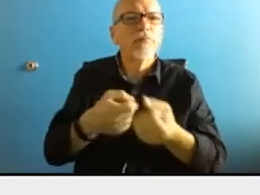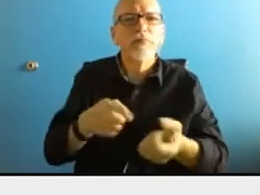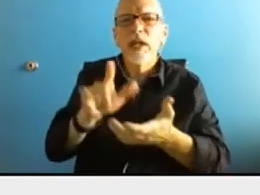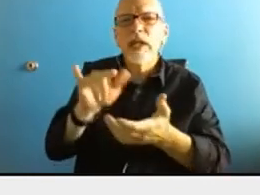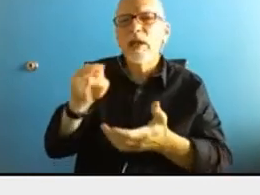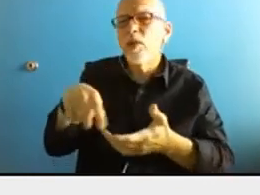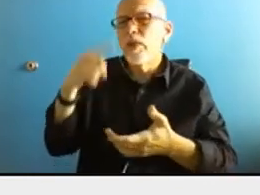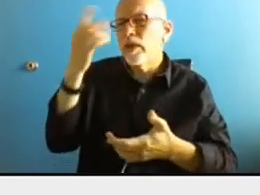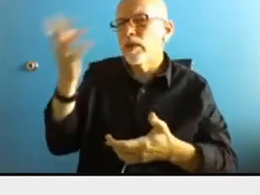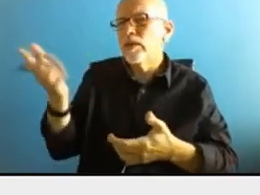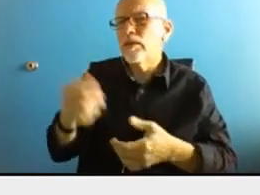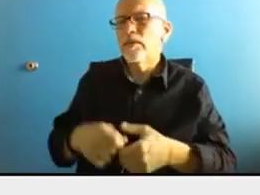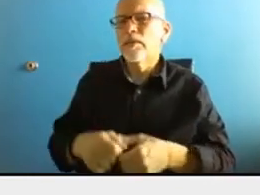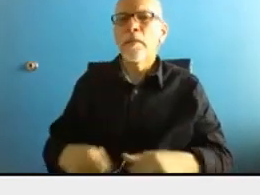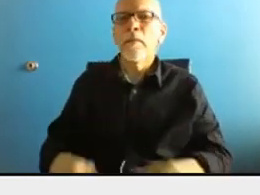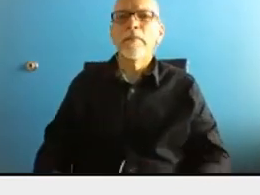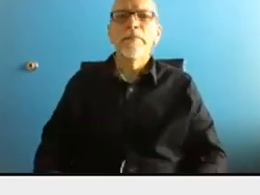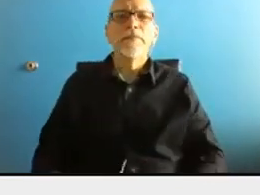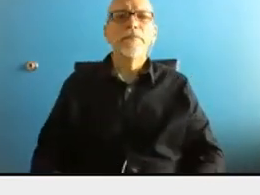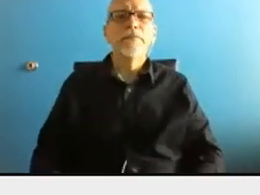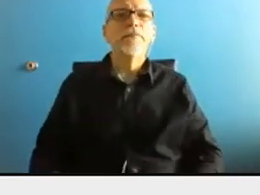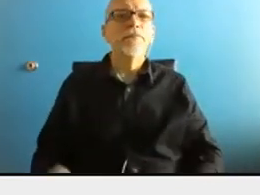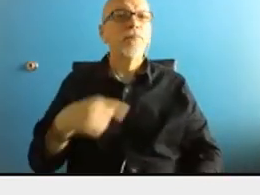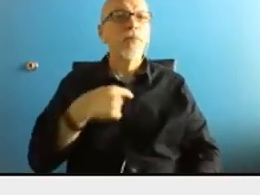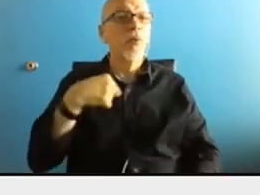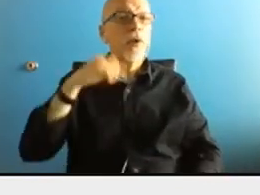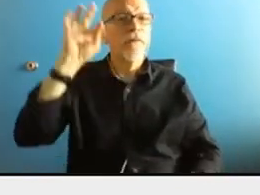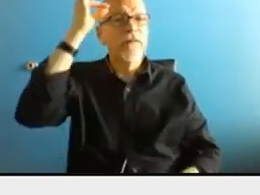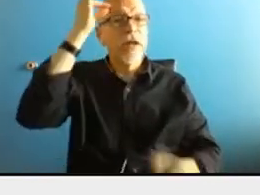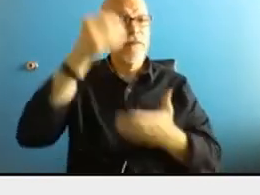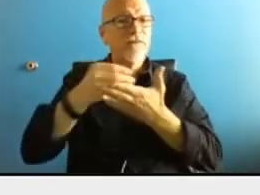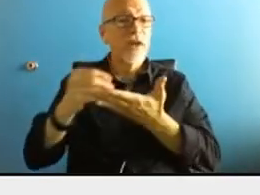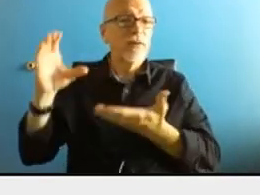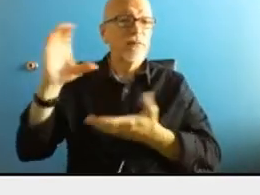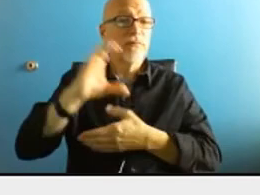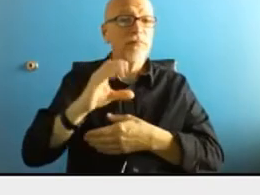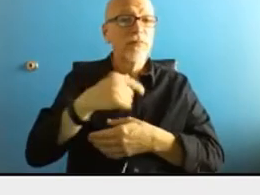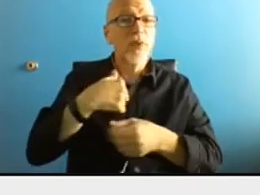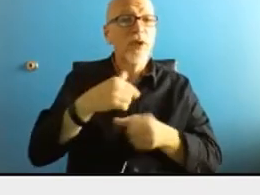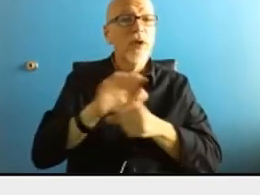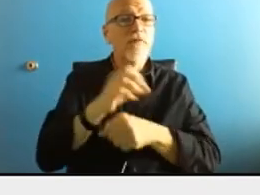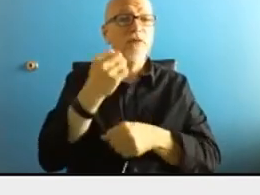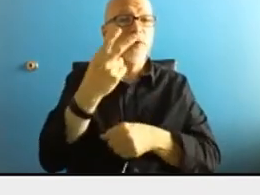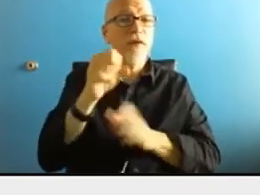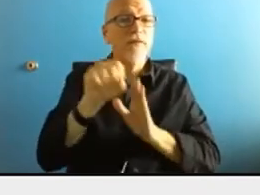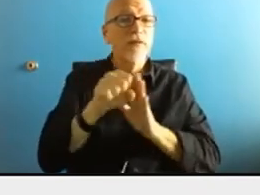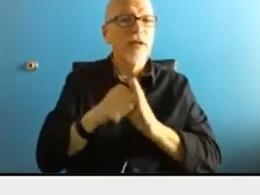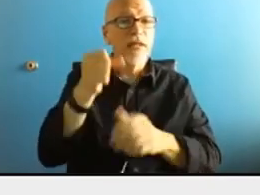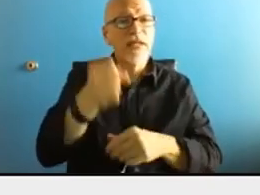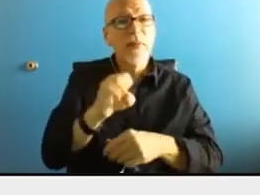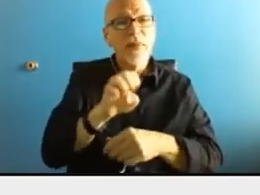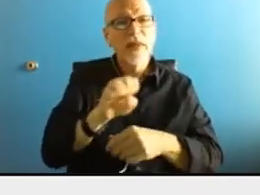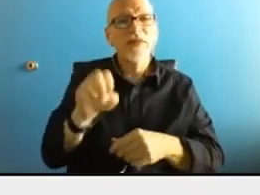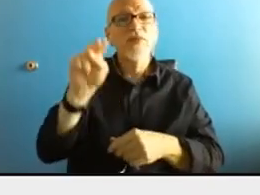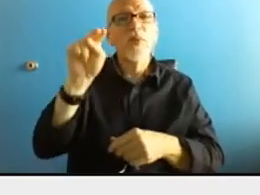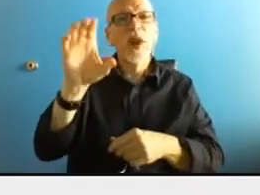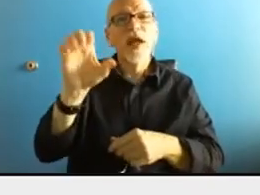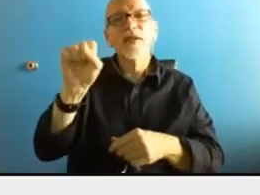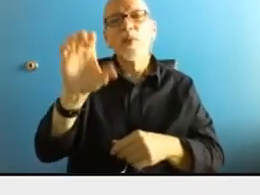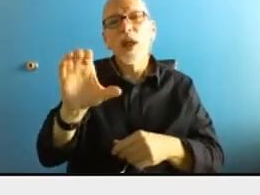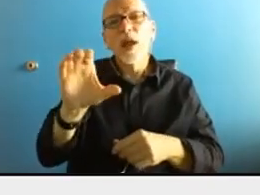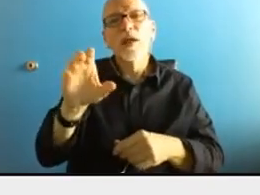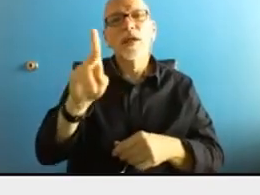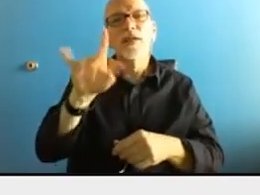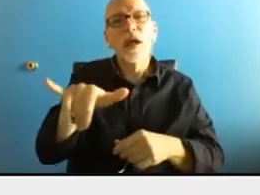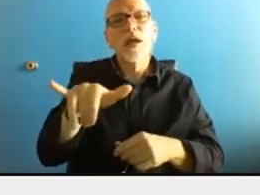about that? Well, we are federally funded, and we cover 12 states, the Southeast, North Carolina, South Carolina,